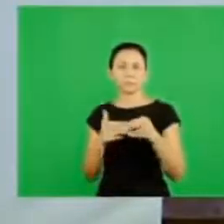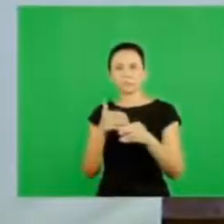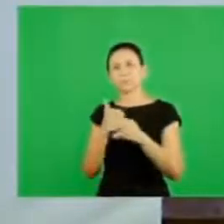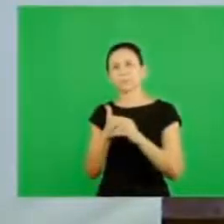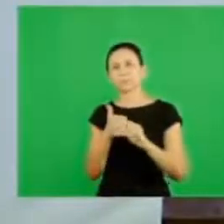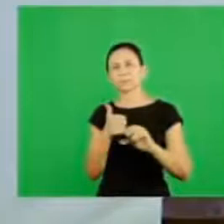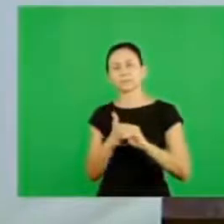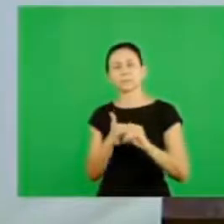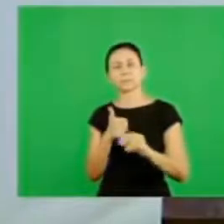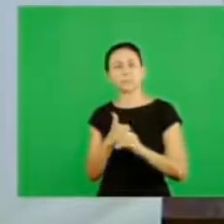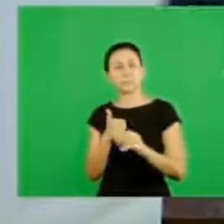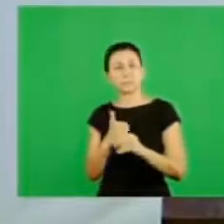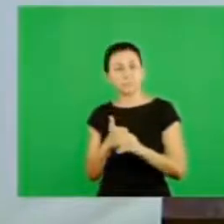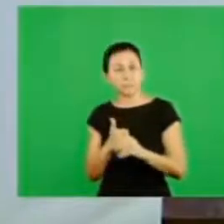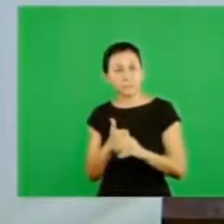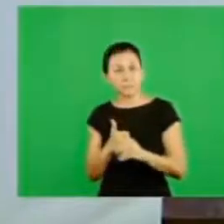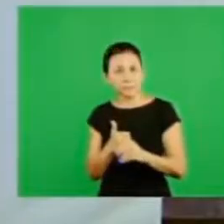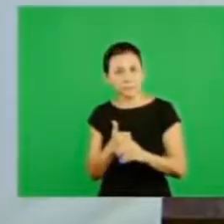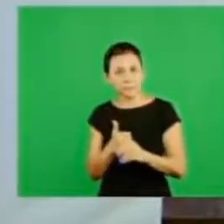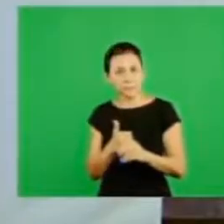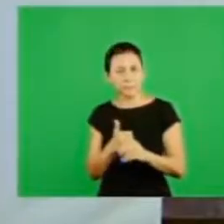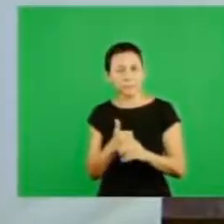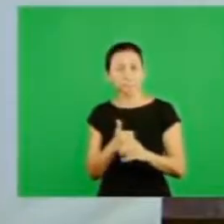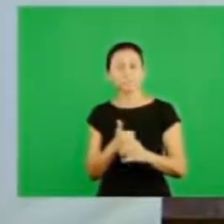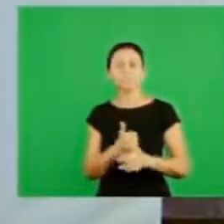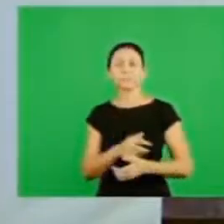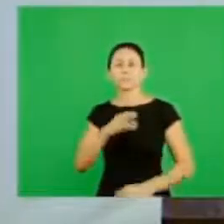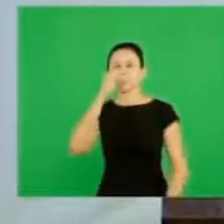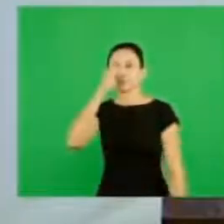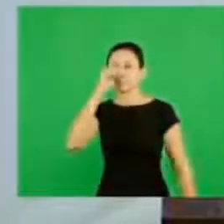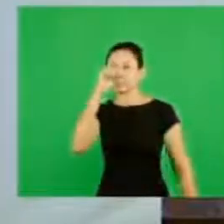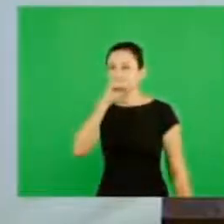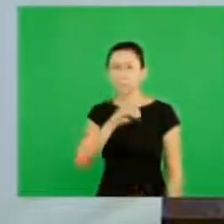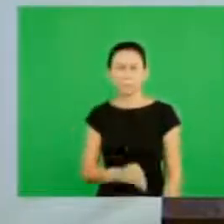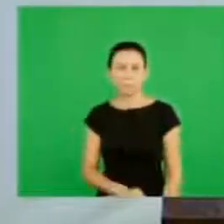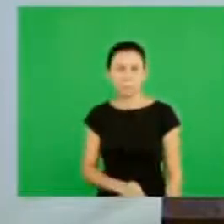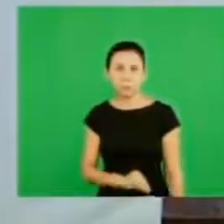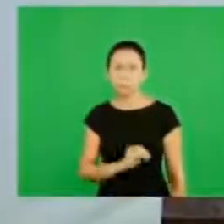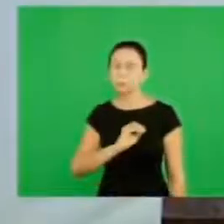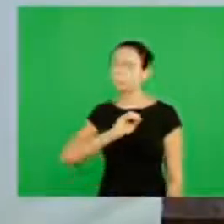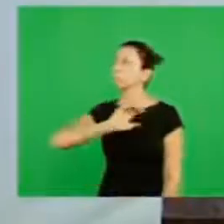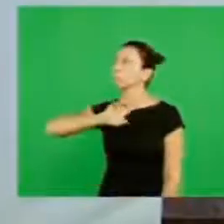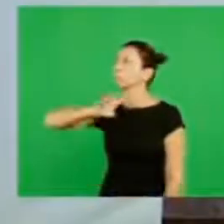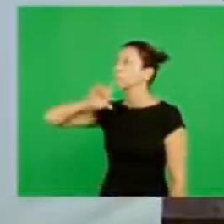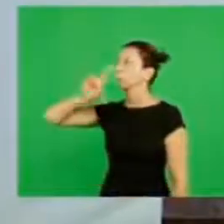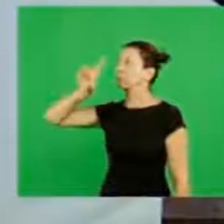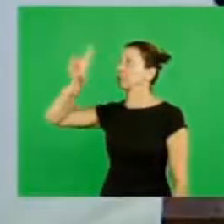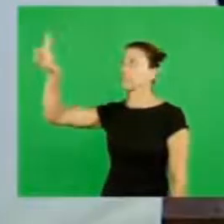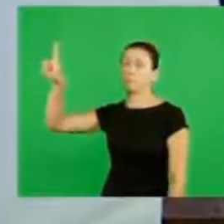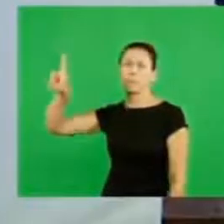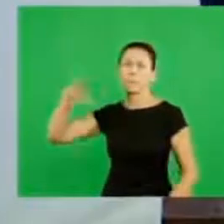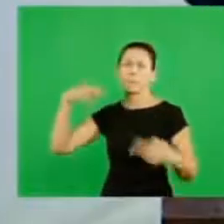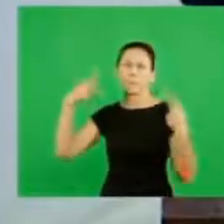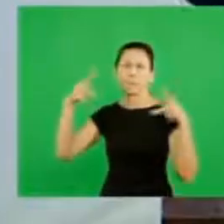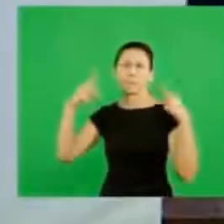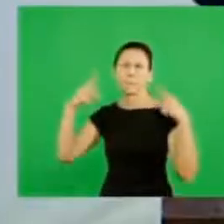I'm not talking about other groups, other Christian groups. I'm talking about just Protestants. The Protestant theology